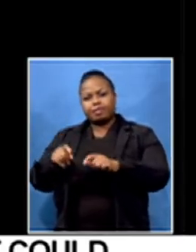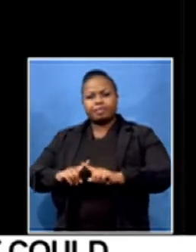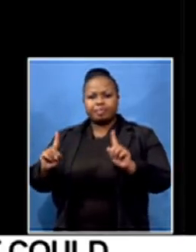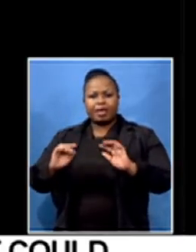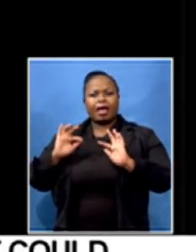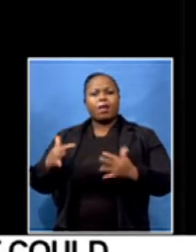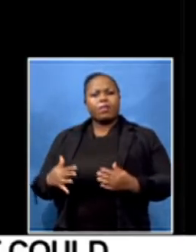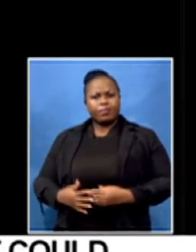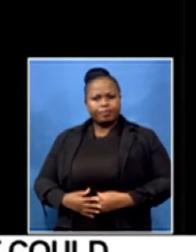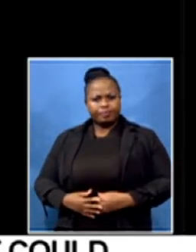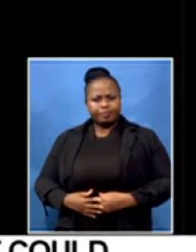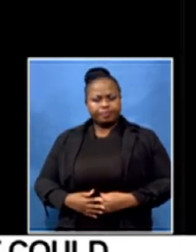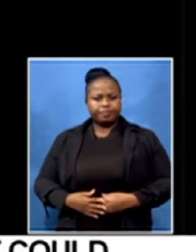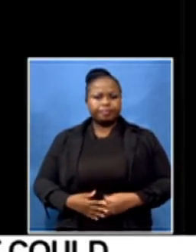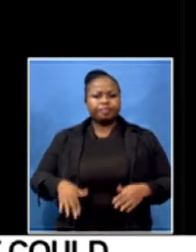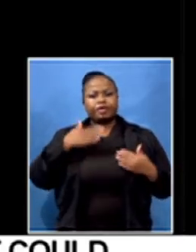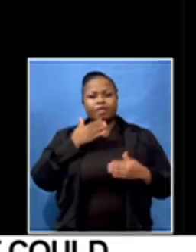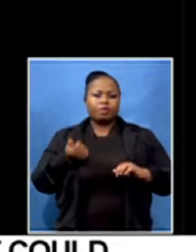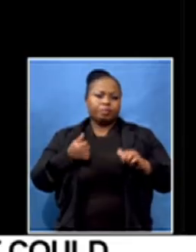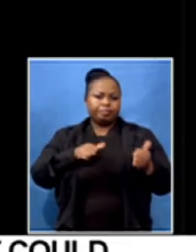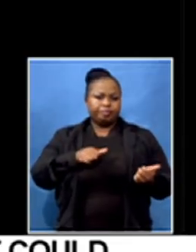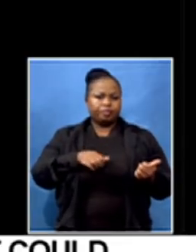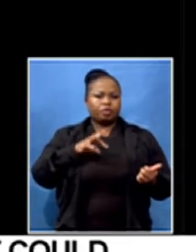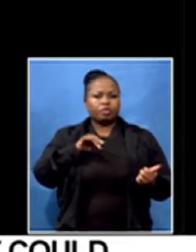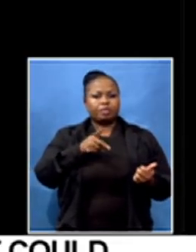Thank you, Honourable Boshoff. We will give to Honourable Mutsamai.